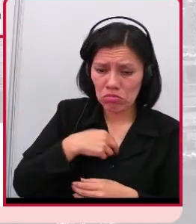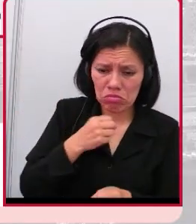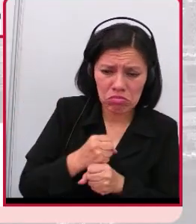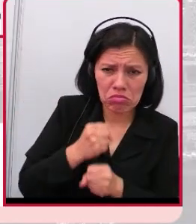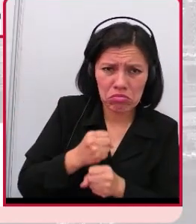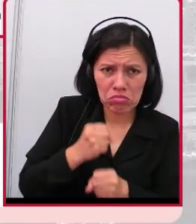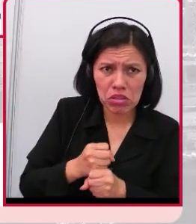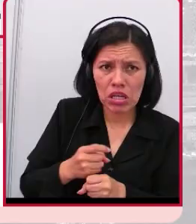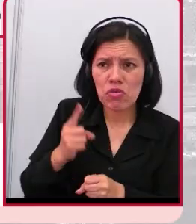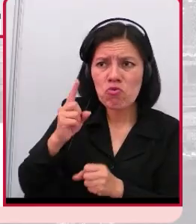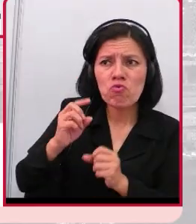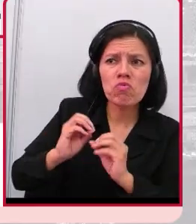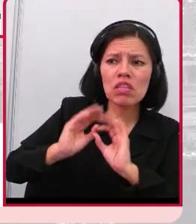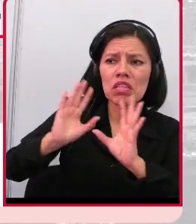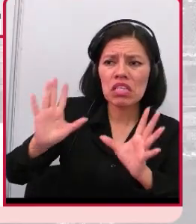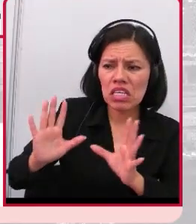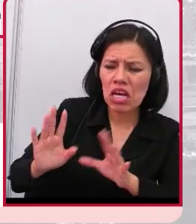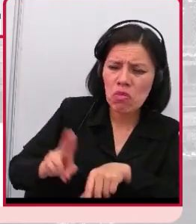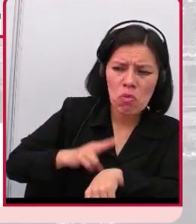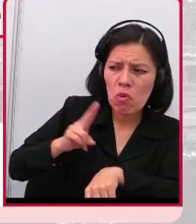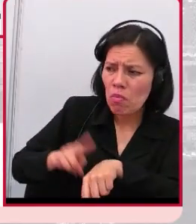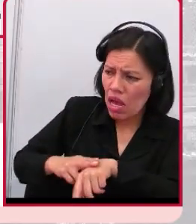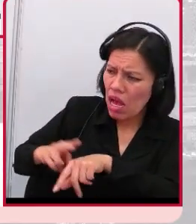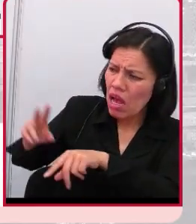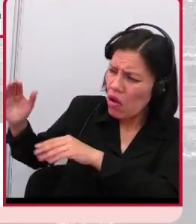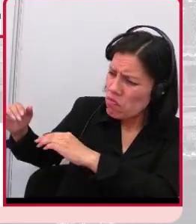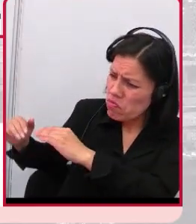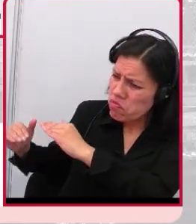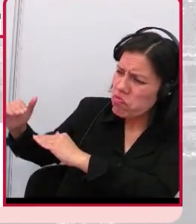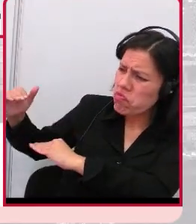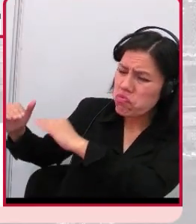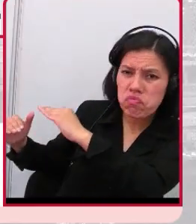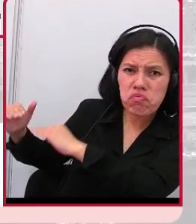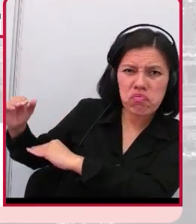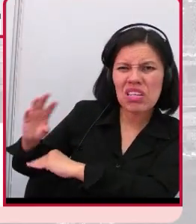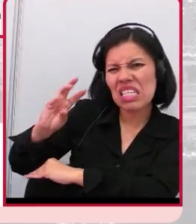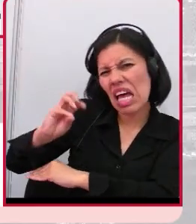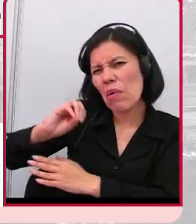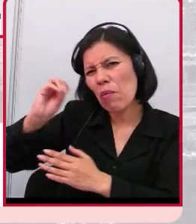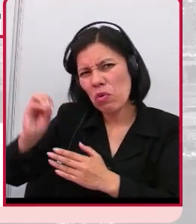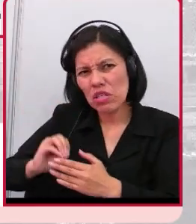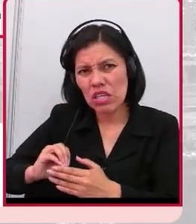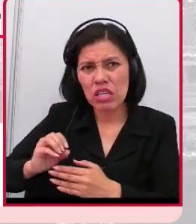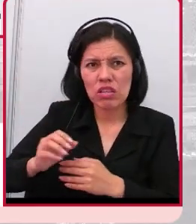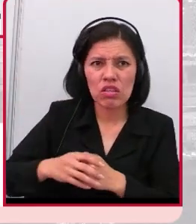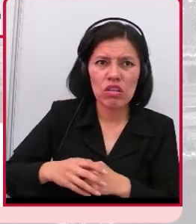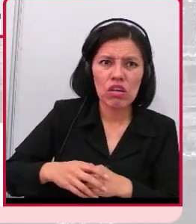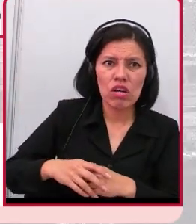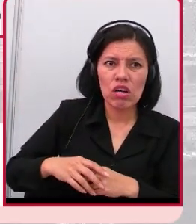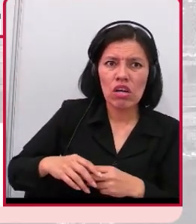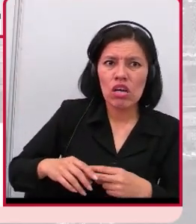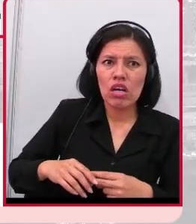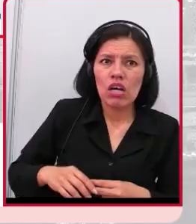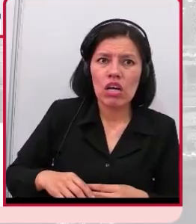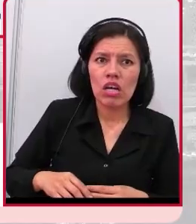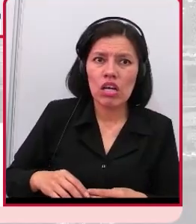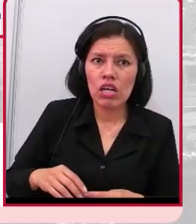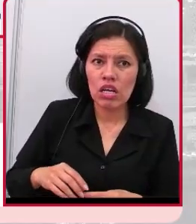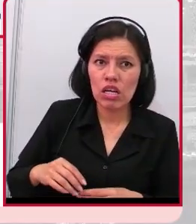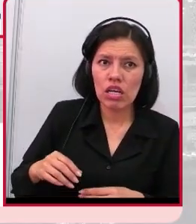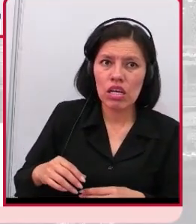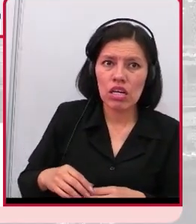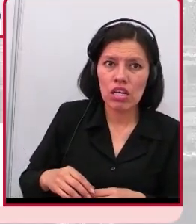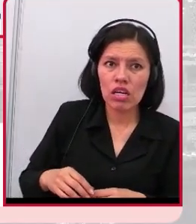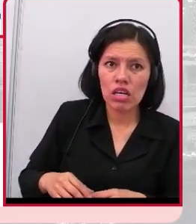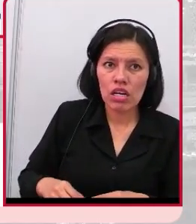regular operation day, the processing may vary from 6% of iron content up to 20% of iron content during the